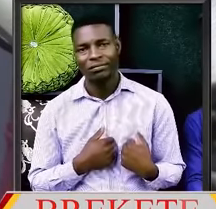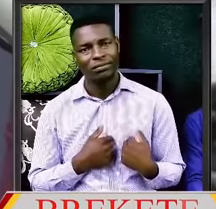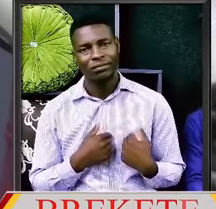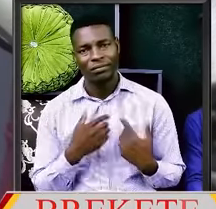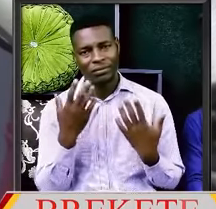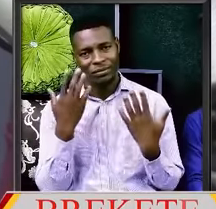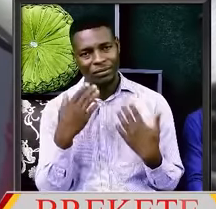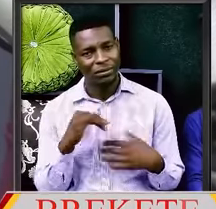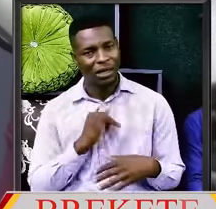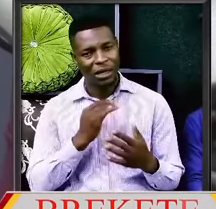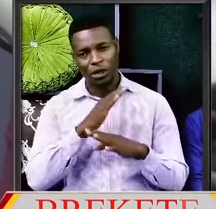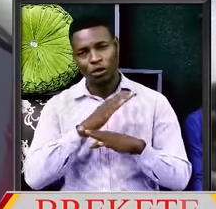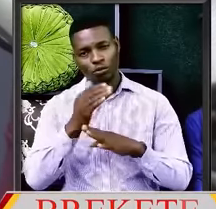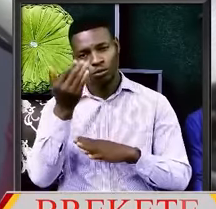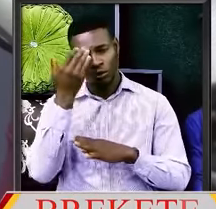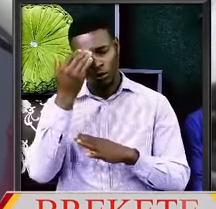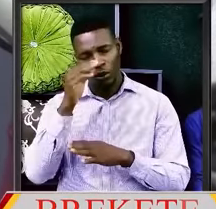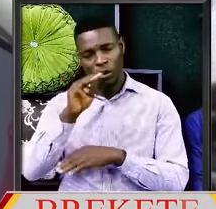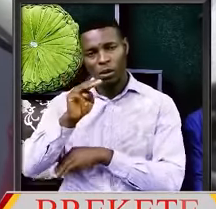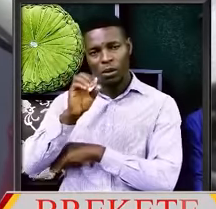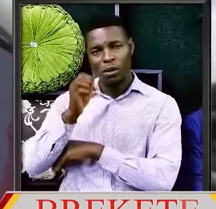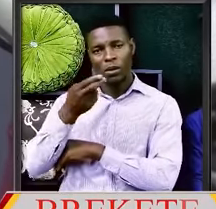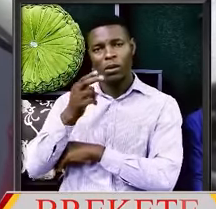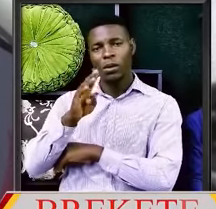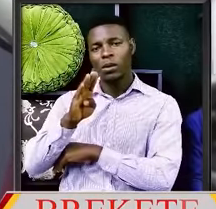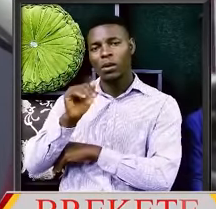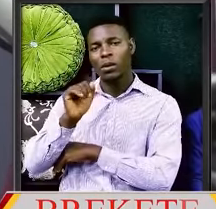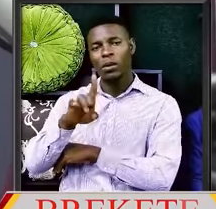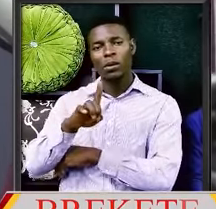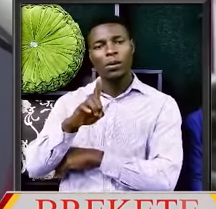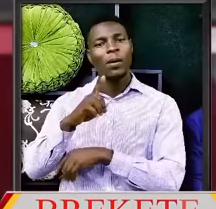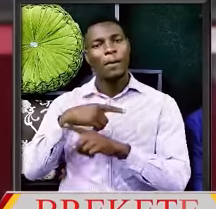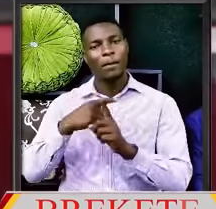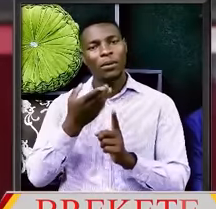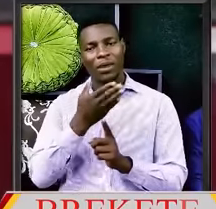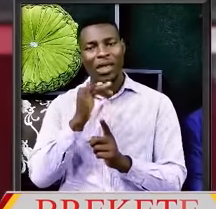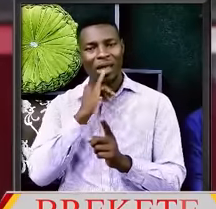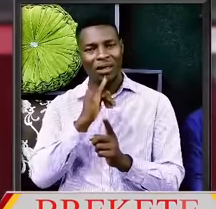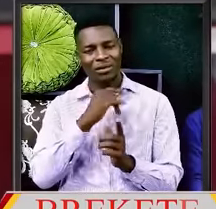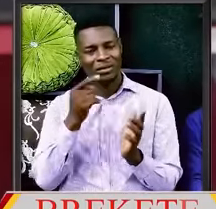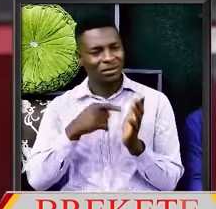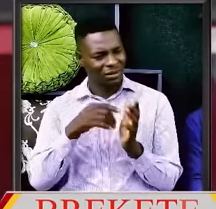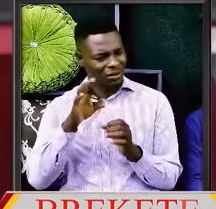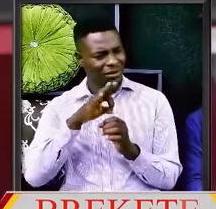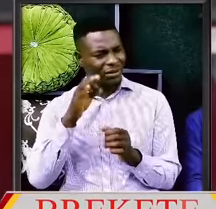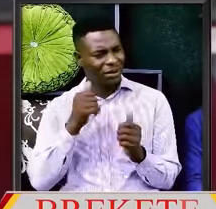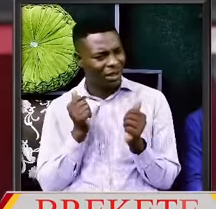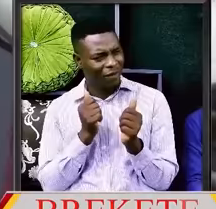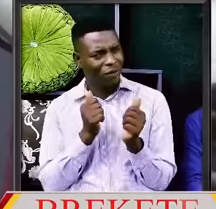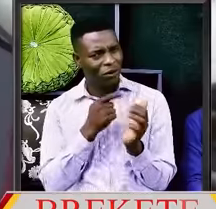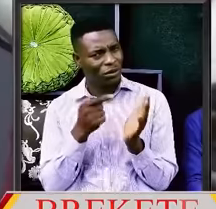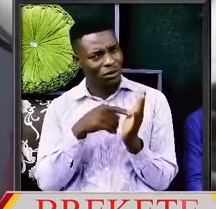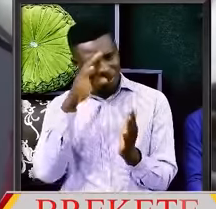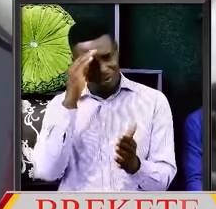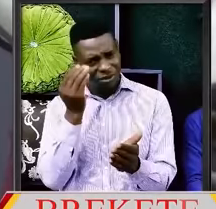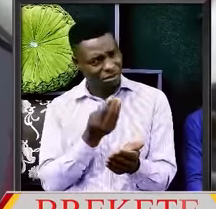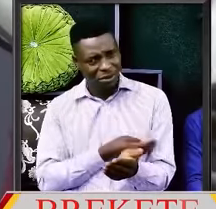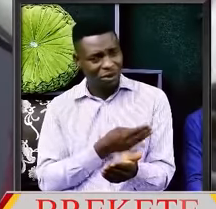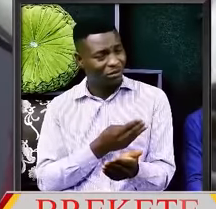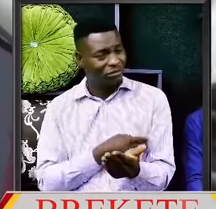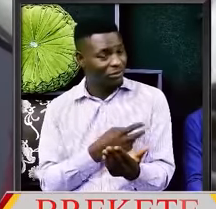know more blood. I don't know more blood. But there is a very true spirit way they follow this boy, the killer